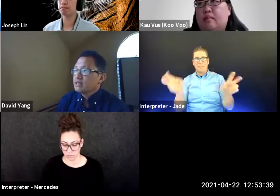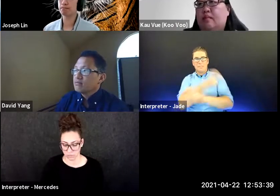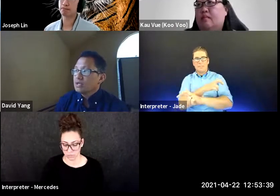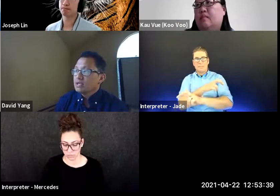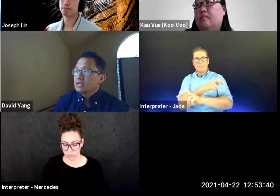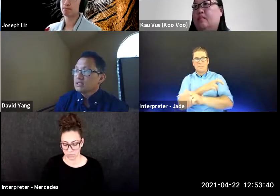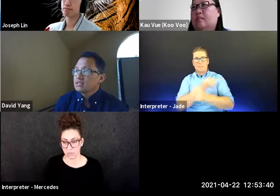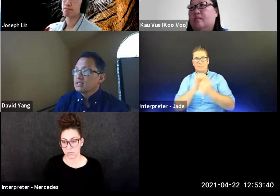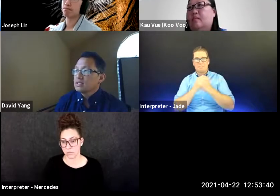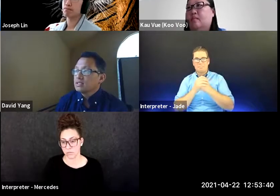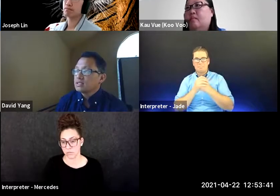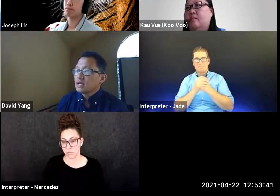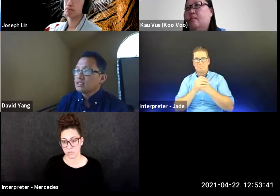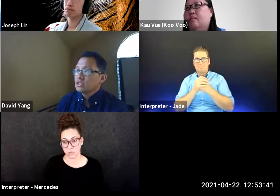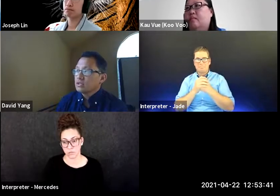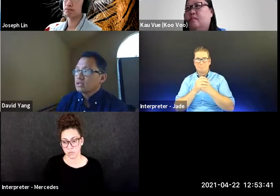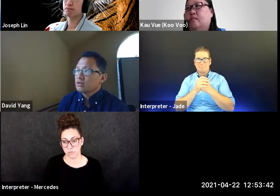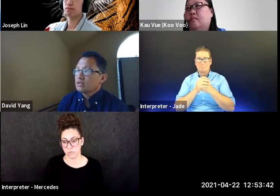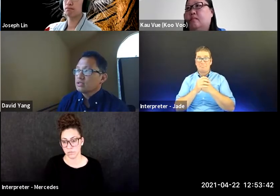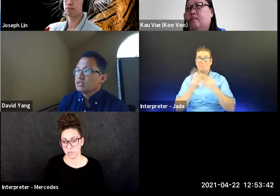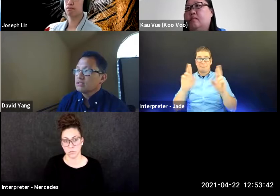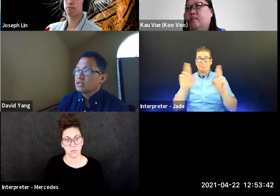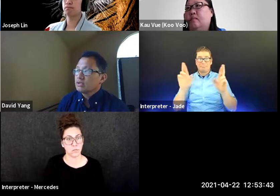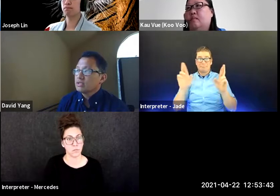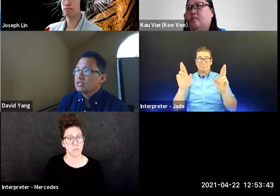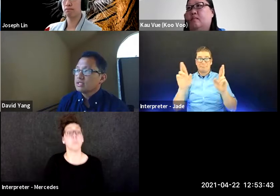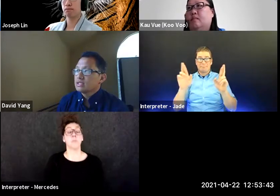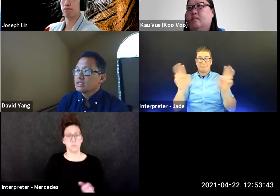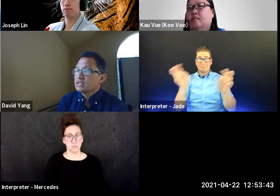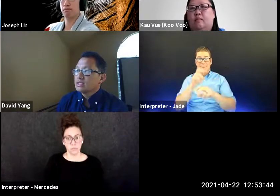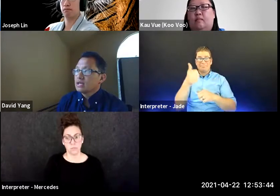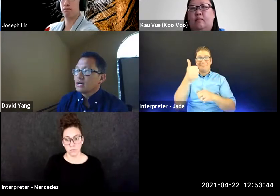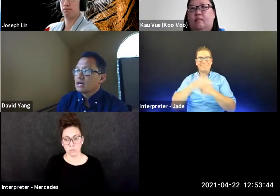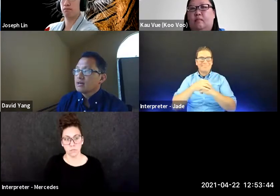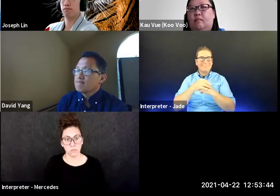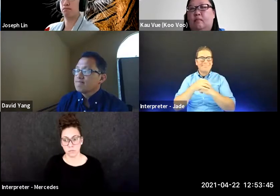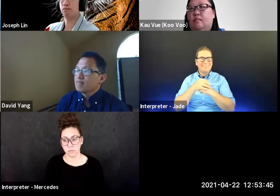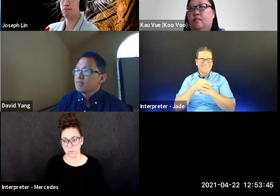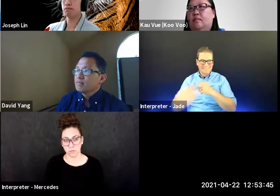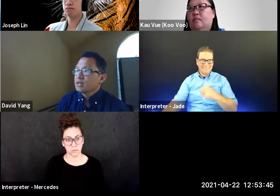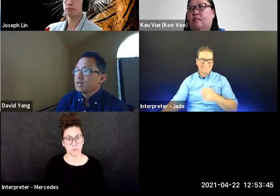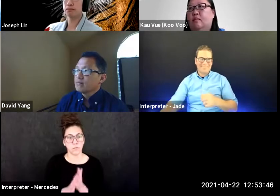that, what is the district doing to increase the